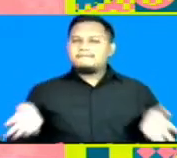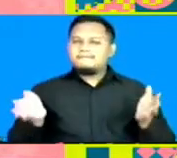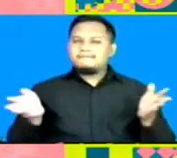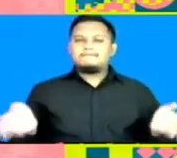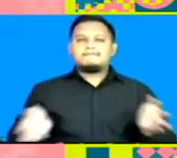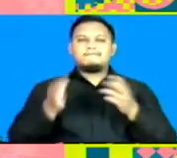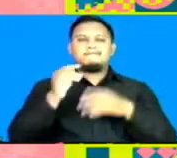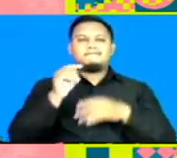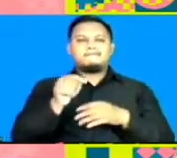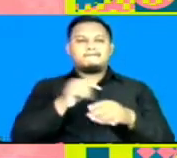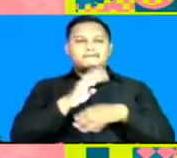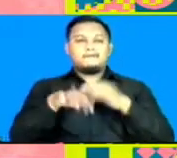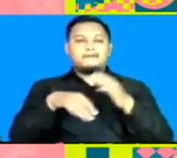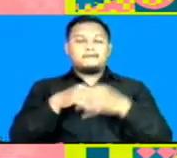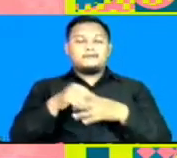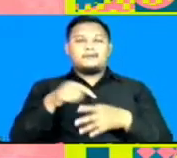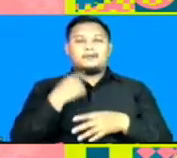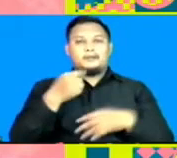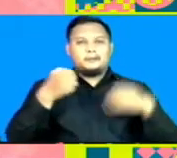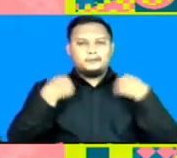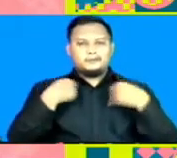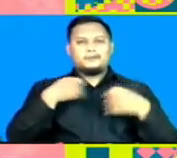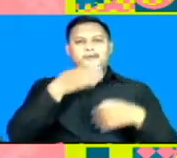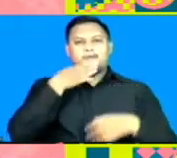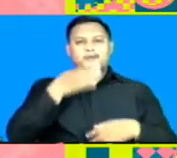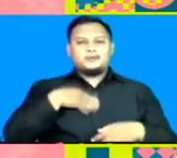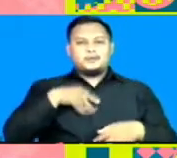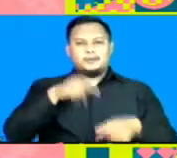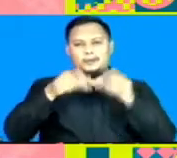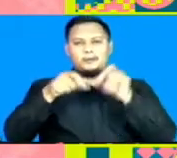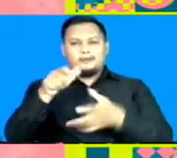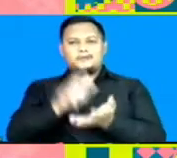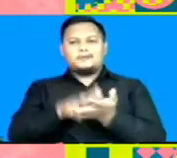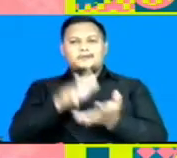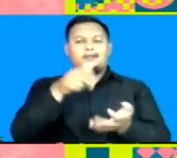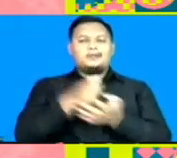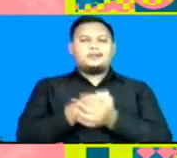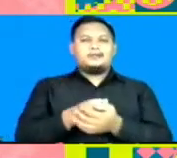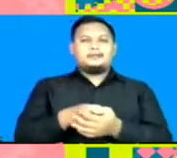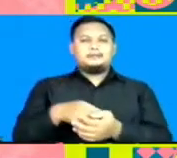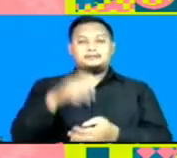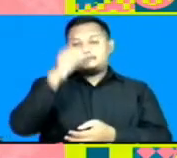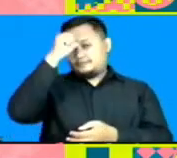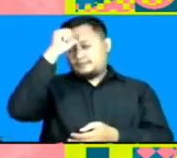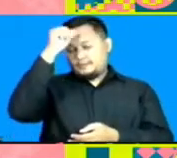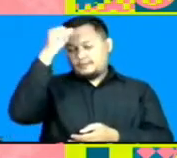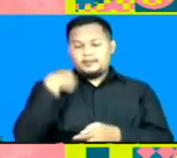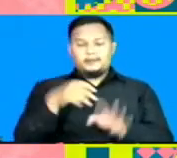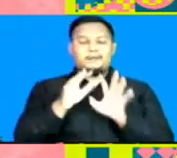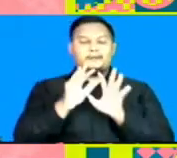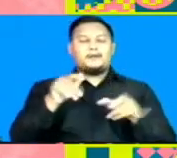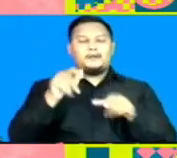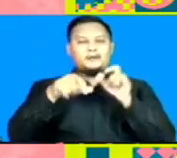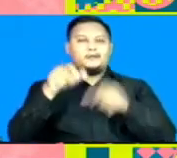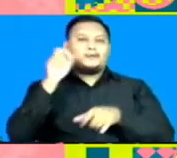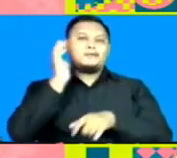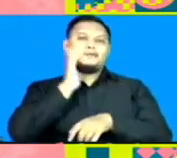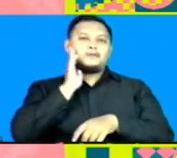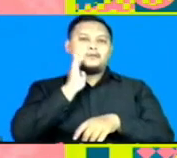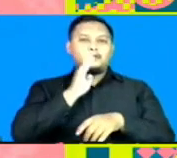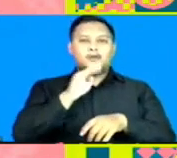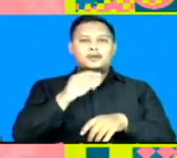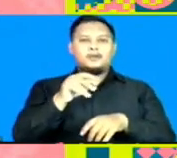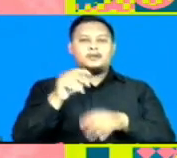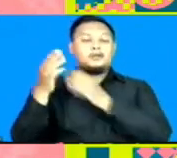luckily, India has many, many young people. And our job will be to really push that voice, that young people's youth voice, to